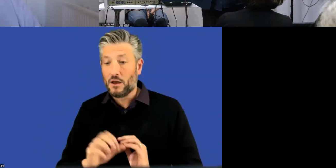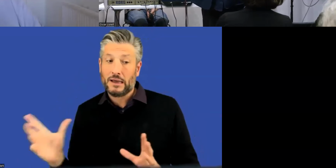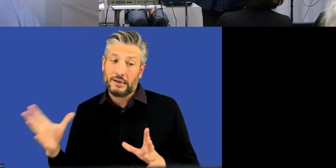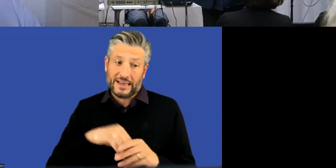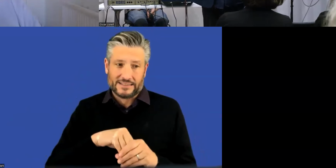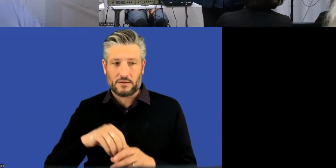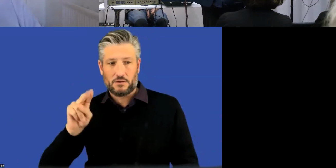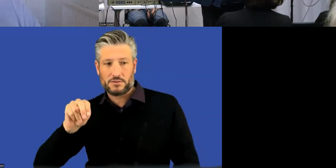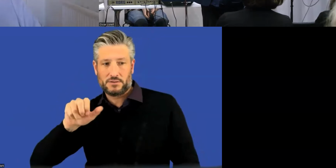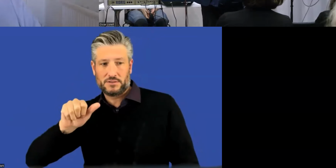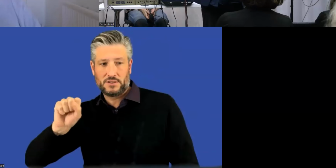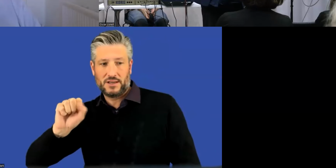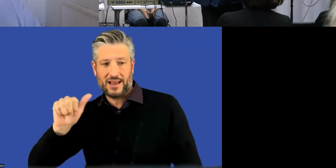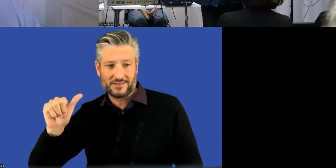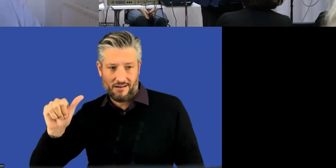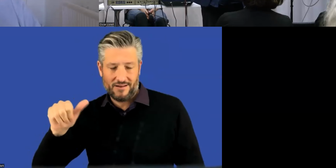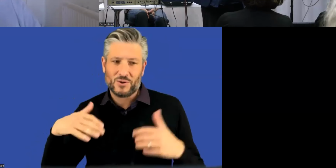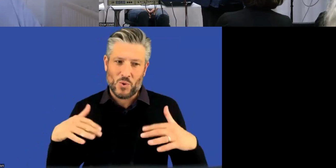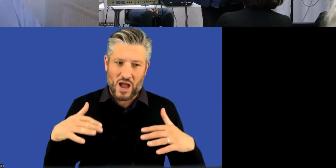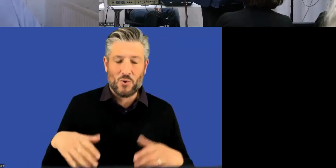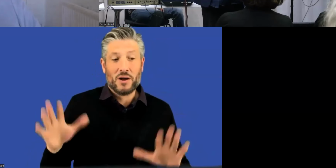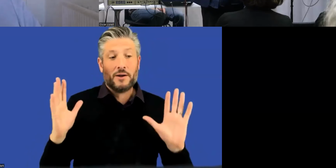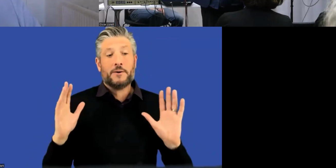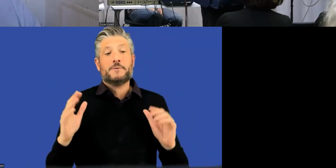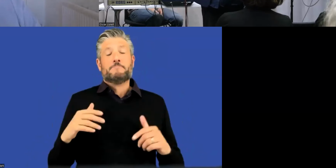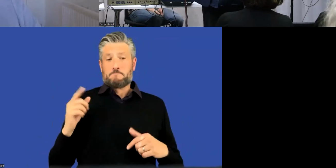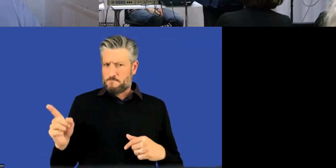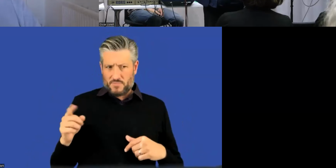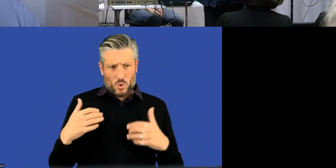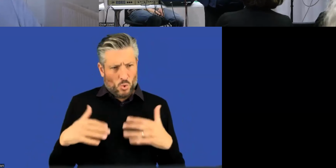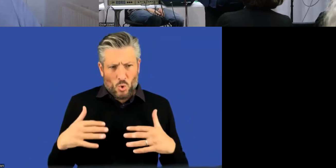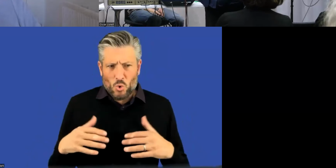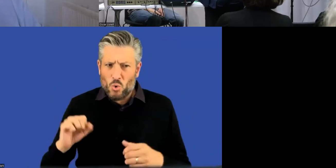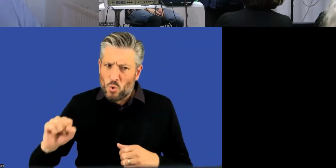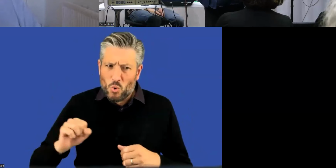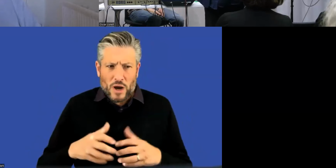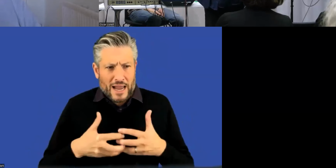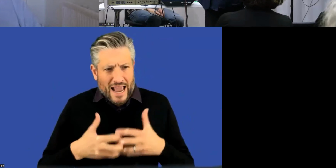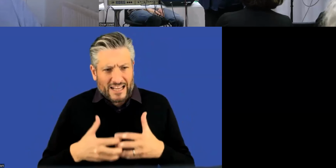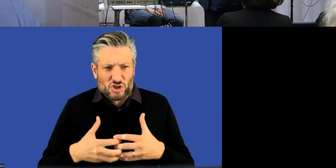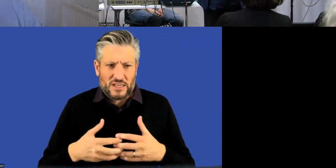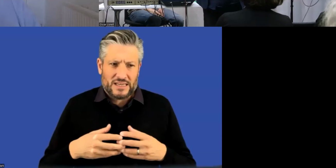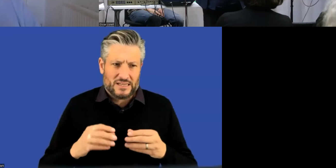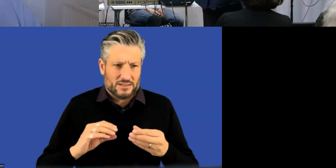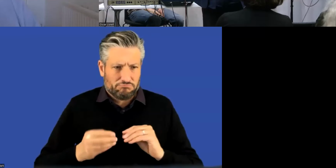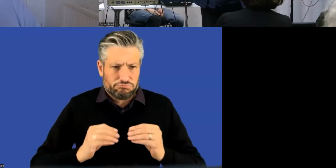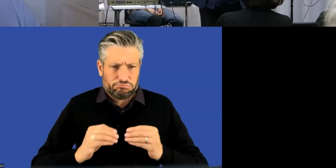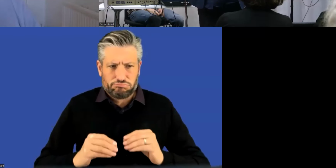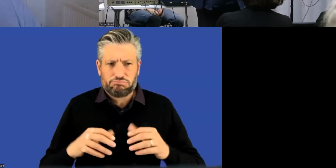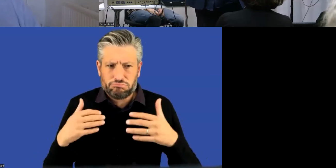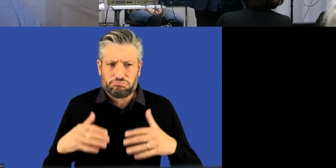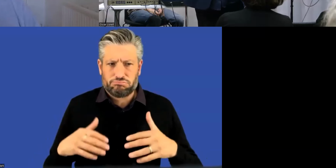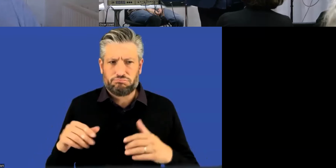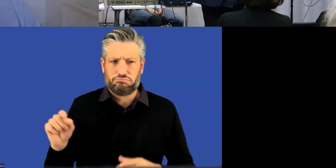American boy with a fantastic German engineering background. So good combination. And then